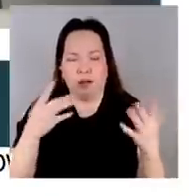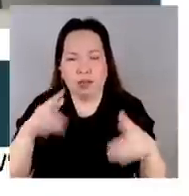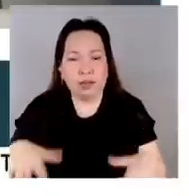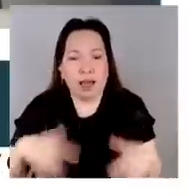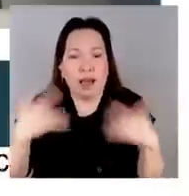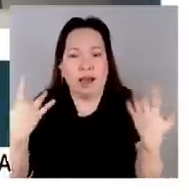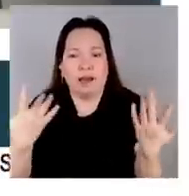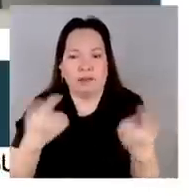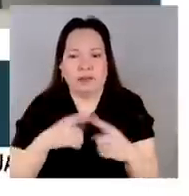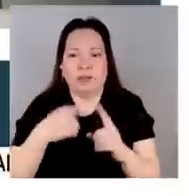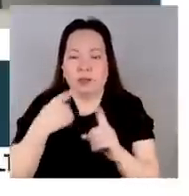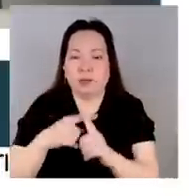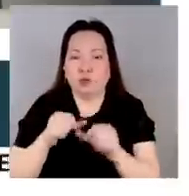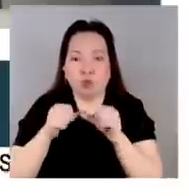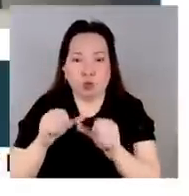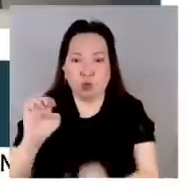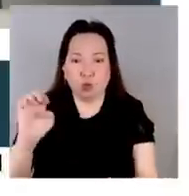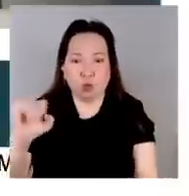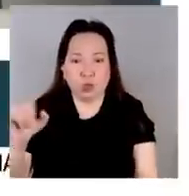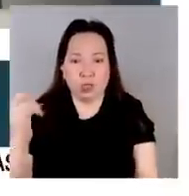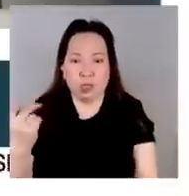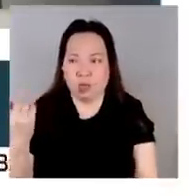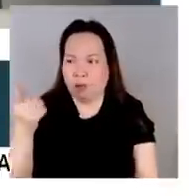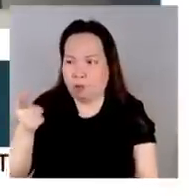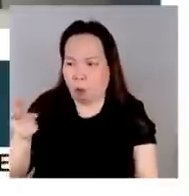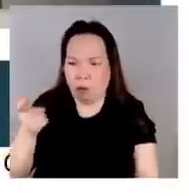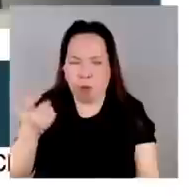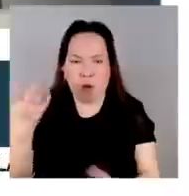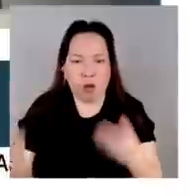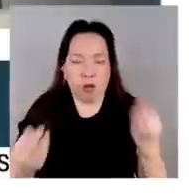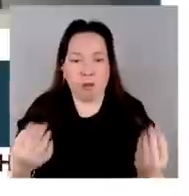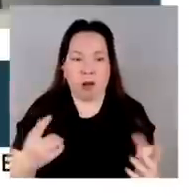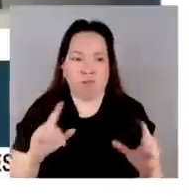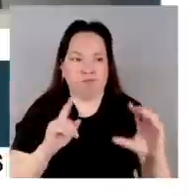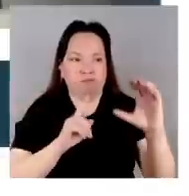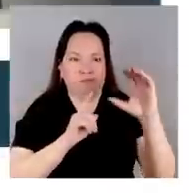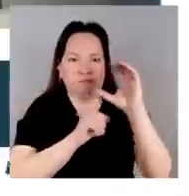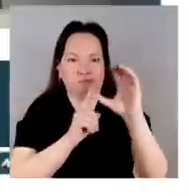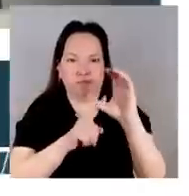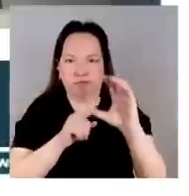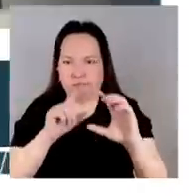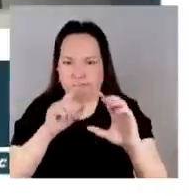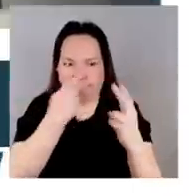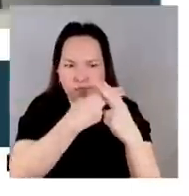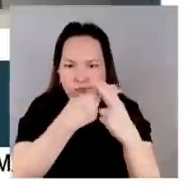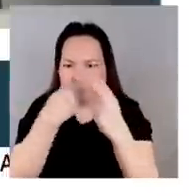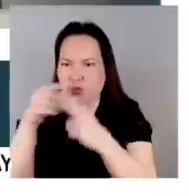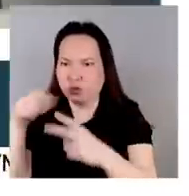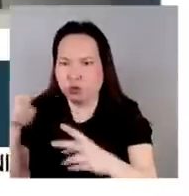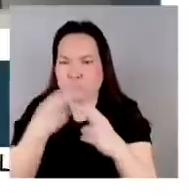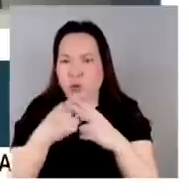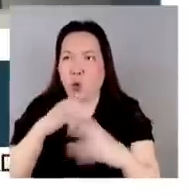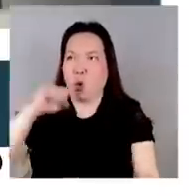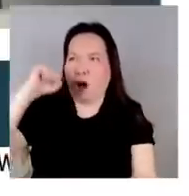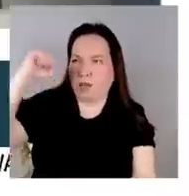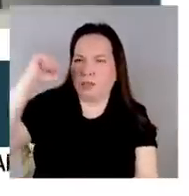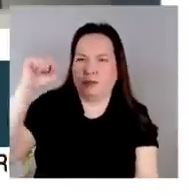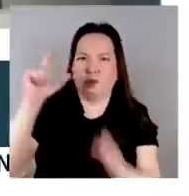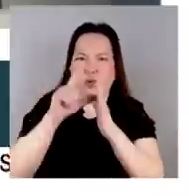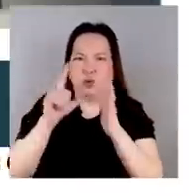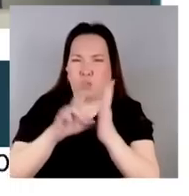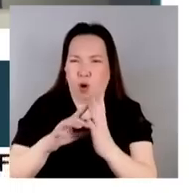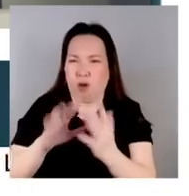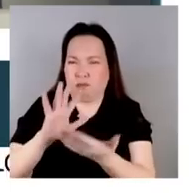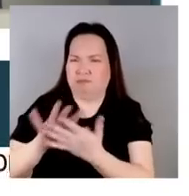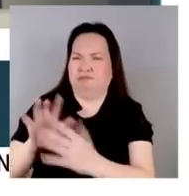continued extrajudicial killings. We're concerned about the red tagging of activists, lawyers, and others, which, you know, effectively